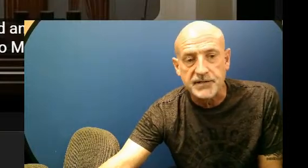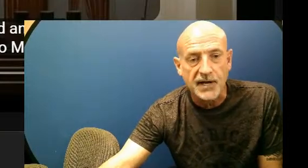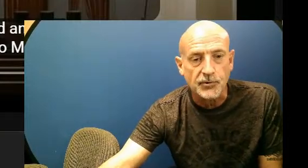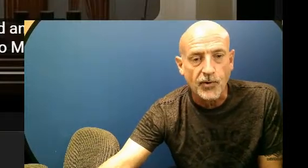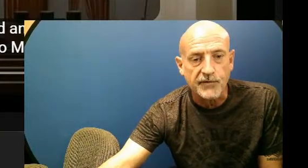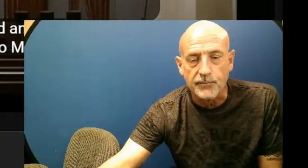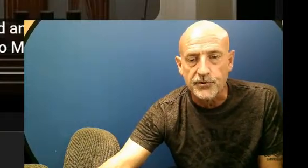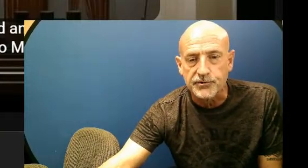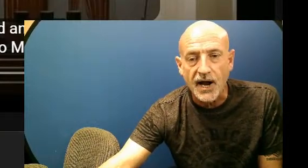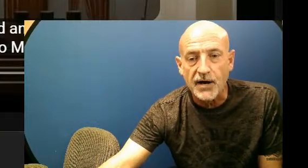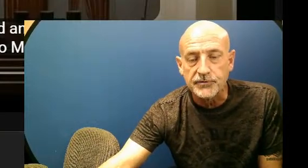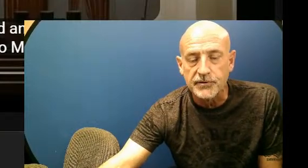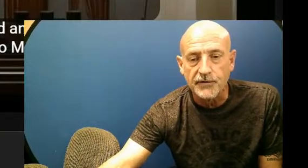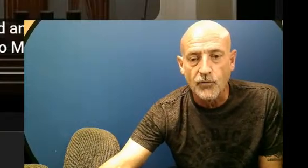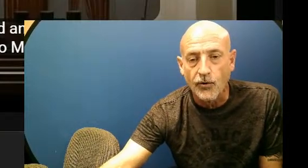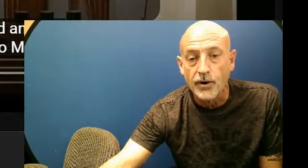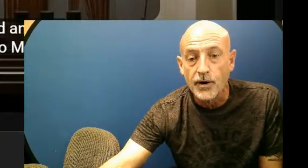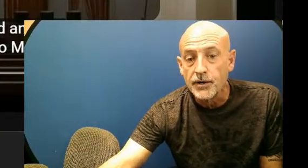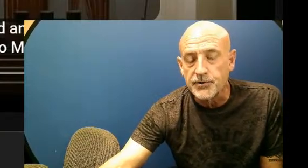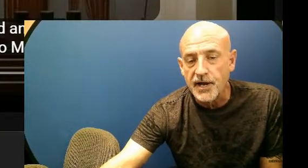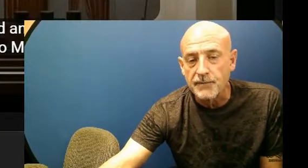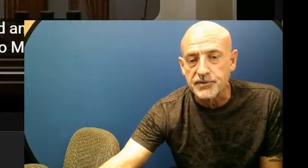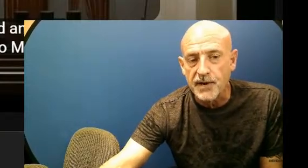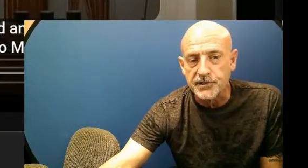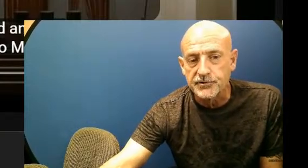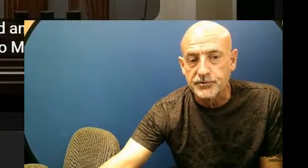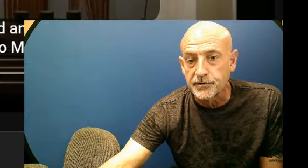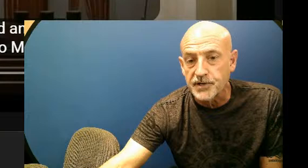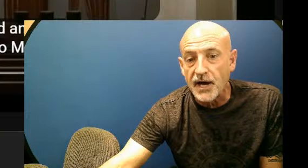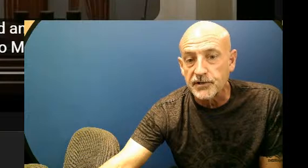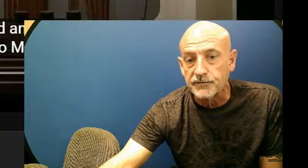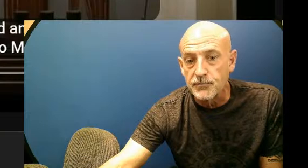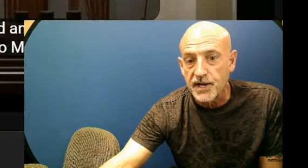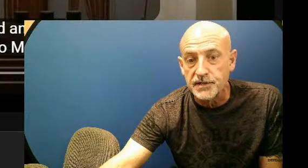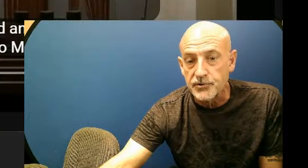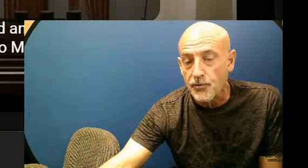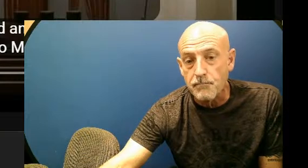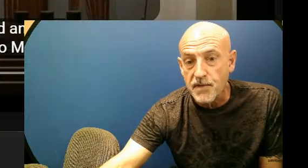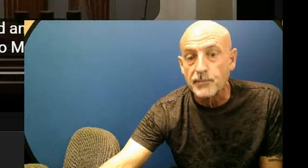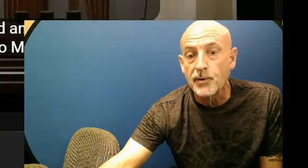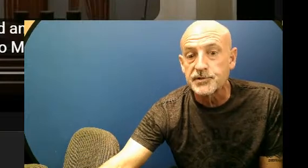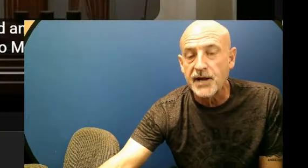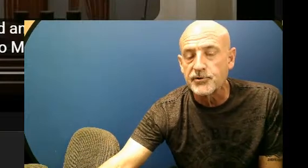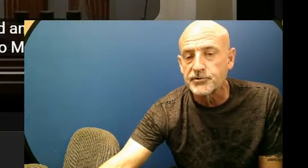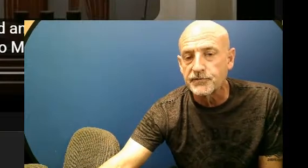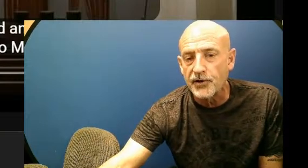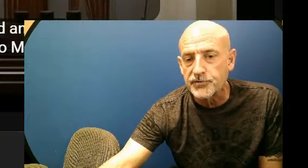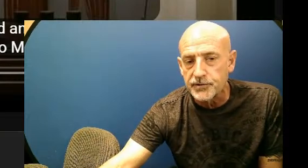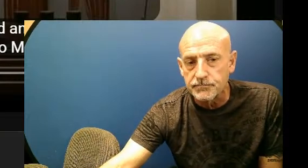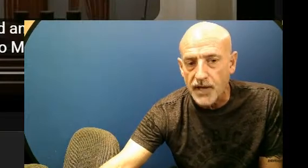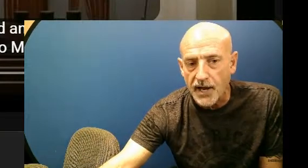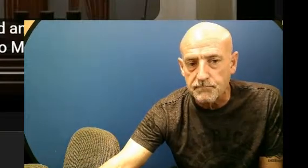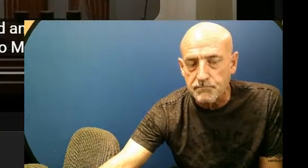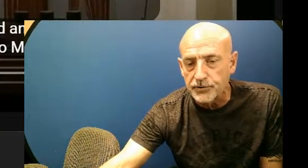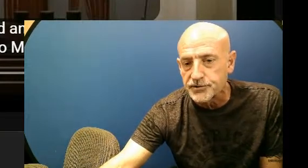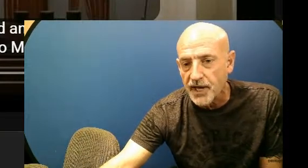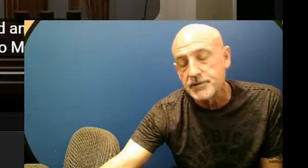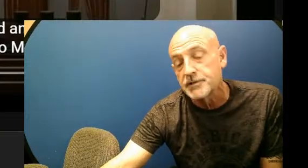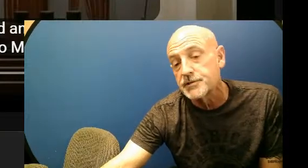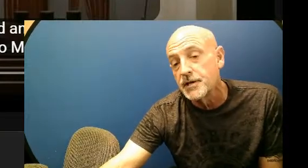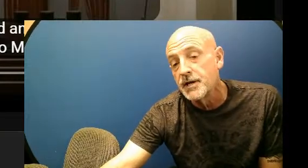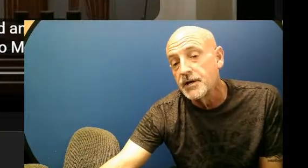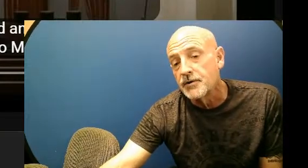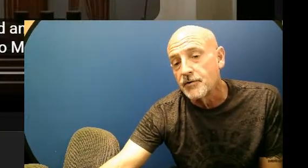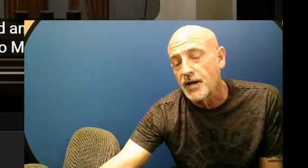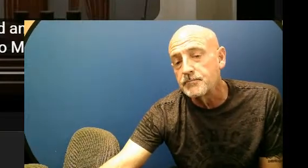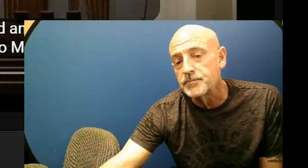then that takes away from your child, and therefore you can't meet the best interest of the child if you meet your minimum standards of health and mental